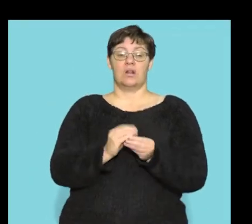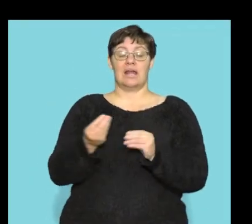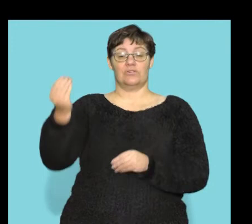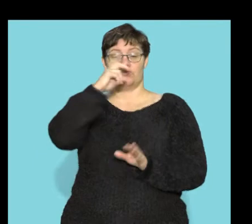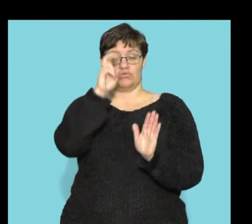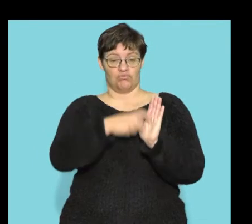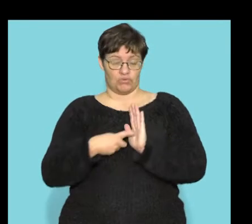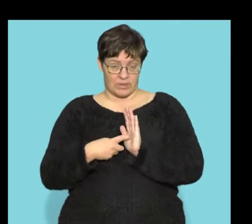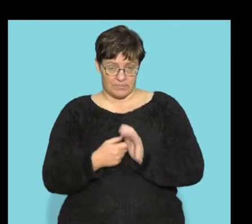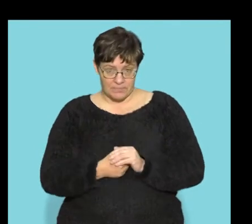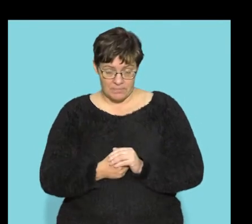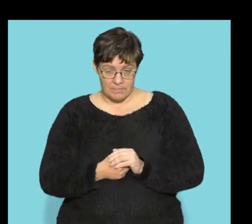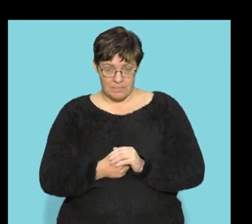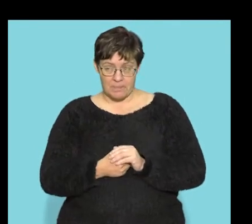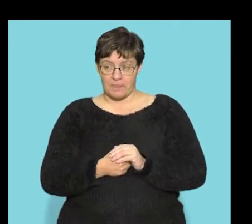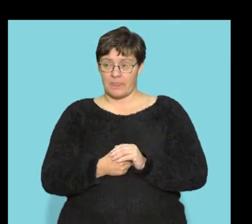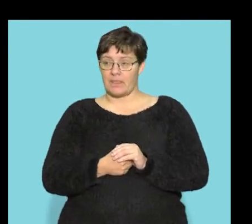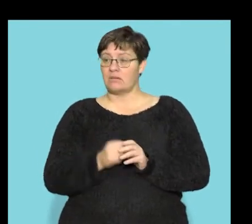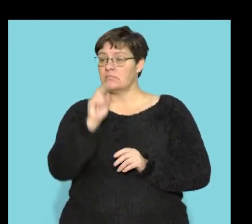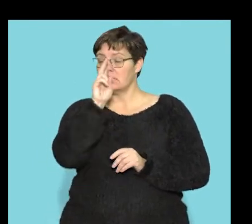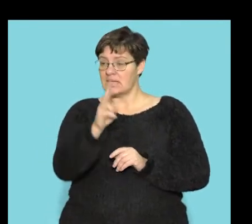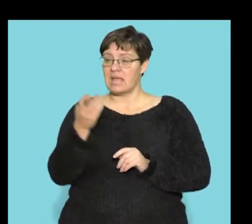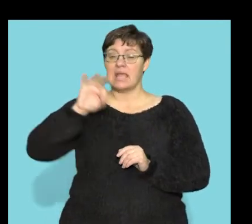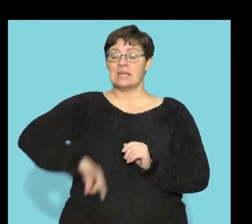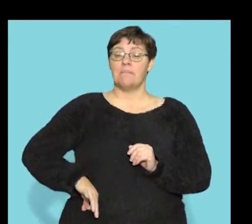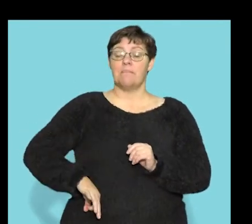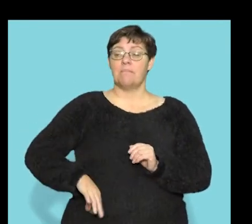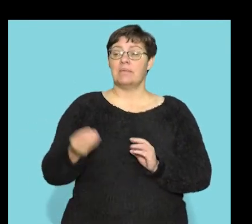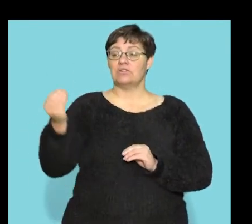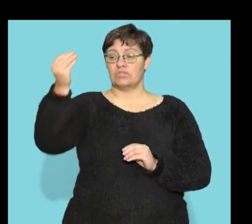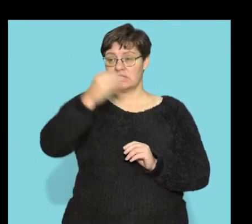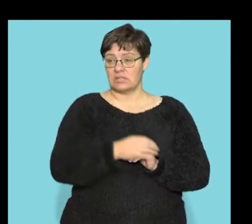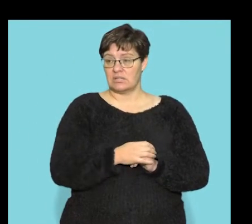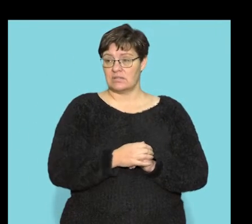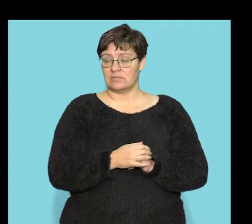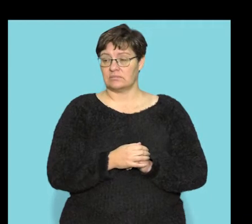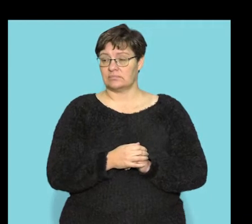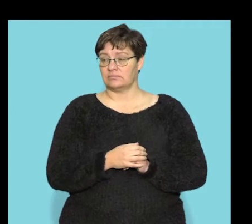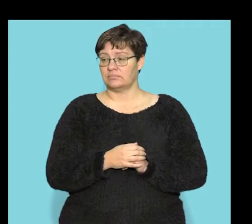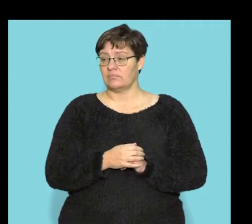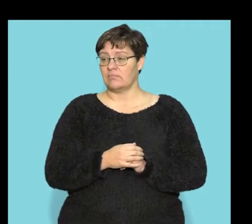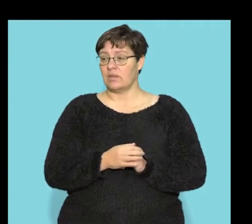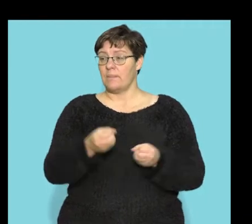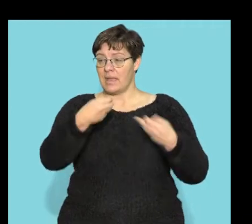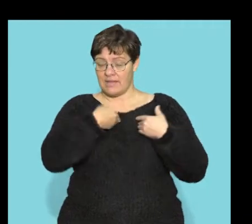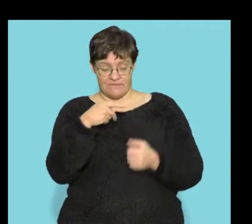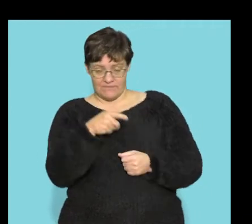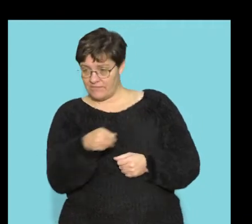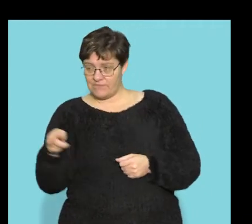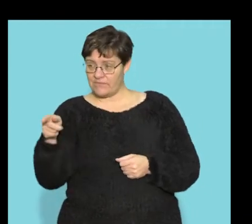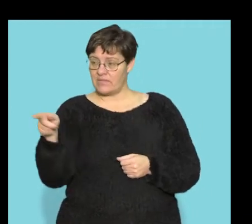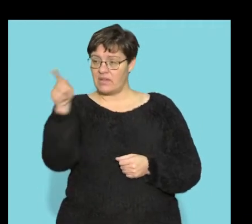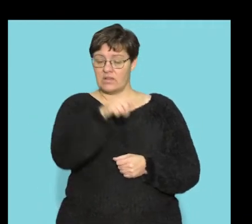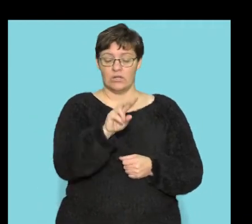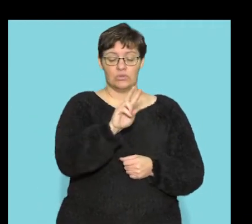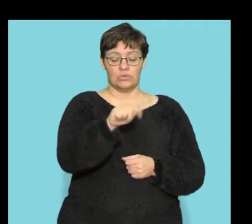Therefore, look at my interest income. If I look at the figure that I'm given here, interest on fixed deposit